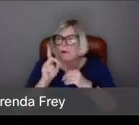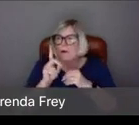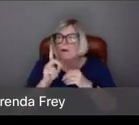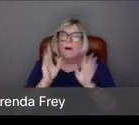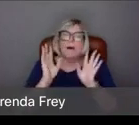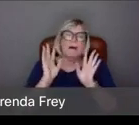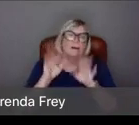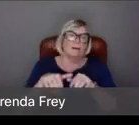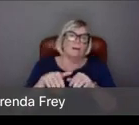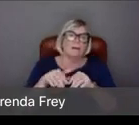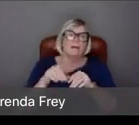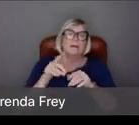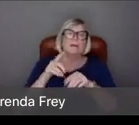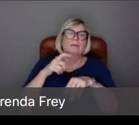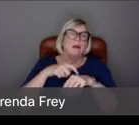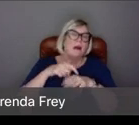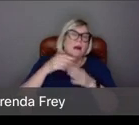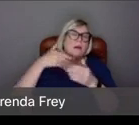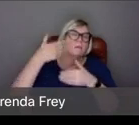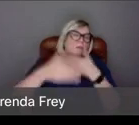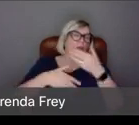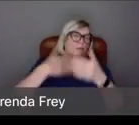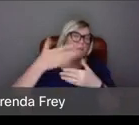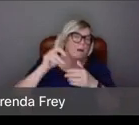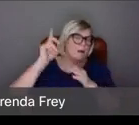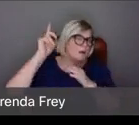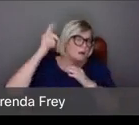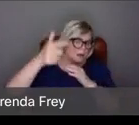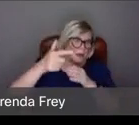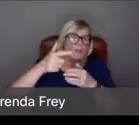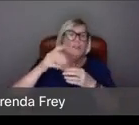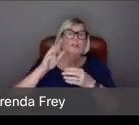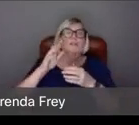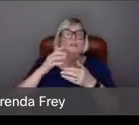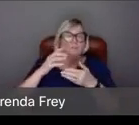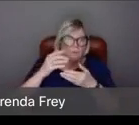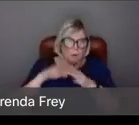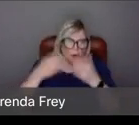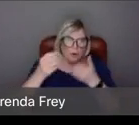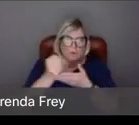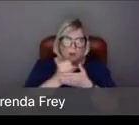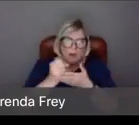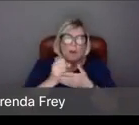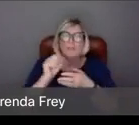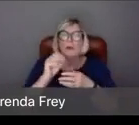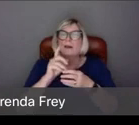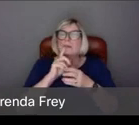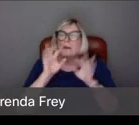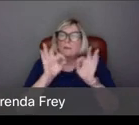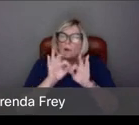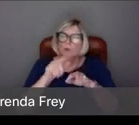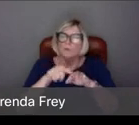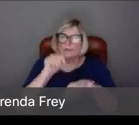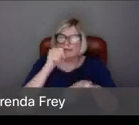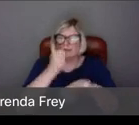by, adding on another card. If you're preparing for a purchase, just start early. That's the secret, is start early in establishing this, so that, because